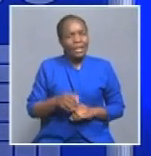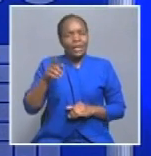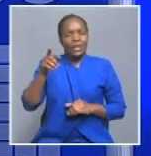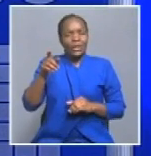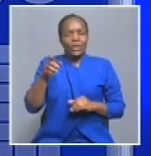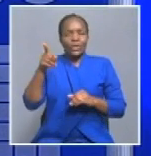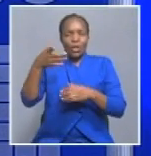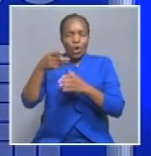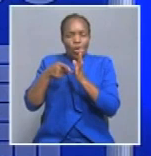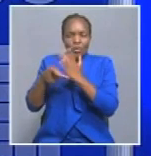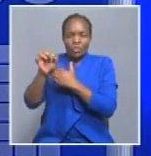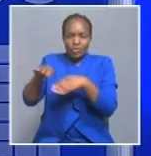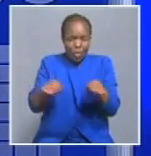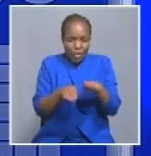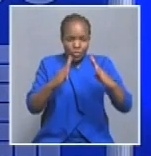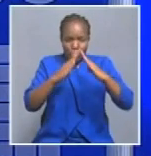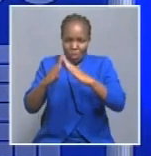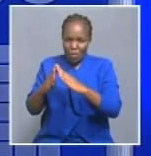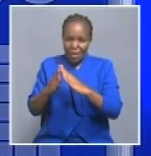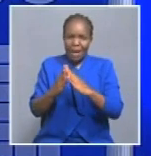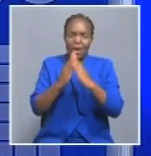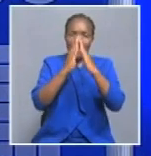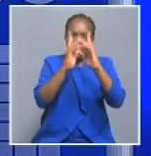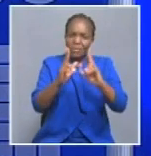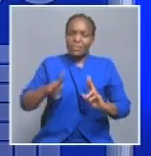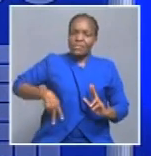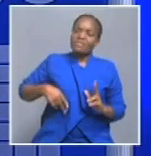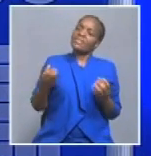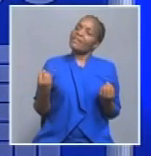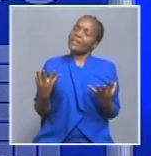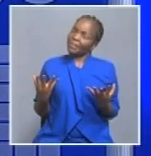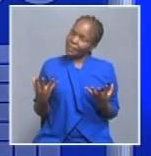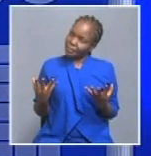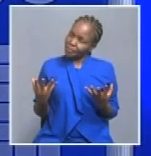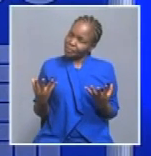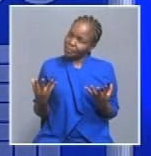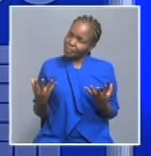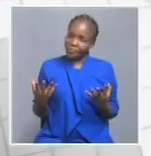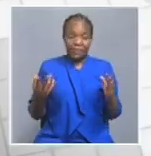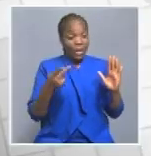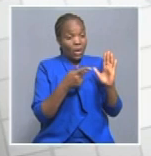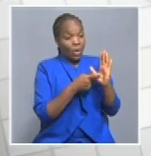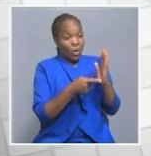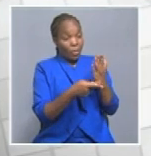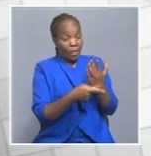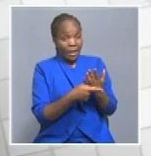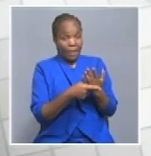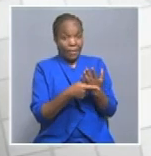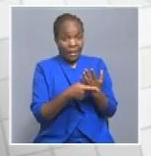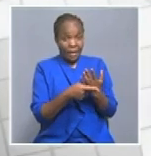benefited from the program so far, Mrs. Lusepani? The program at Kurenkuru